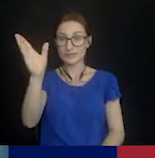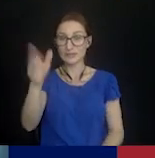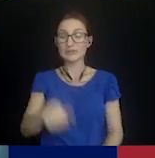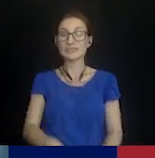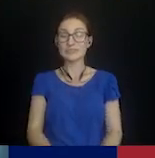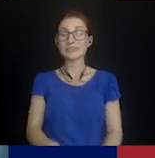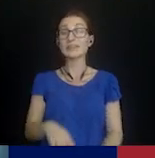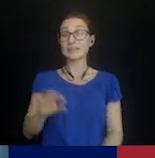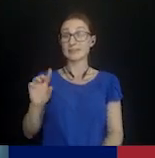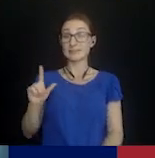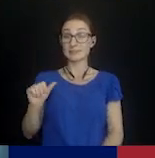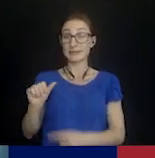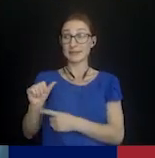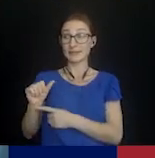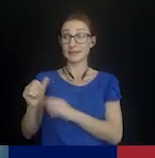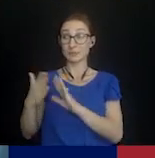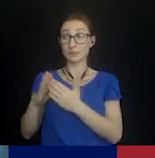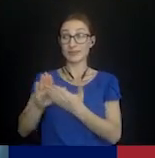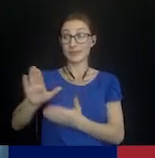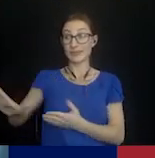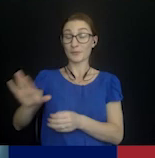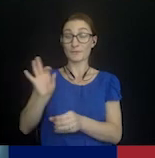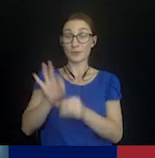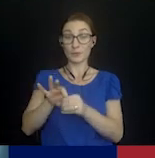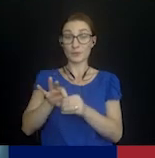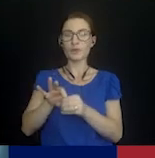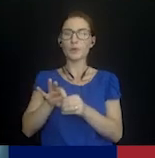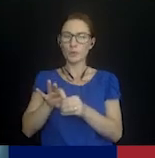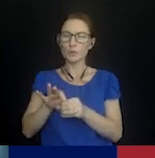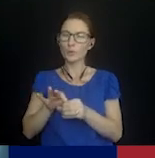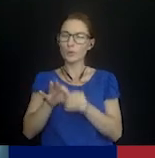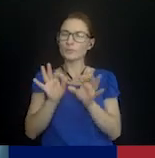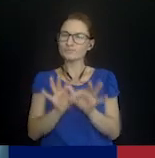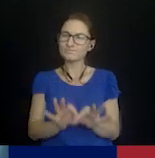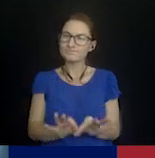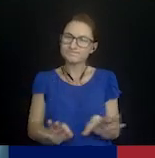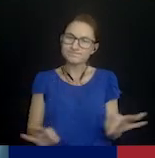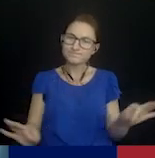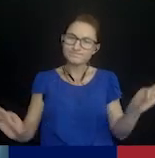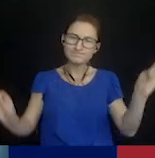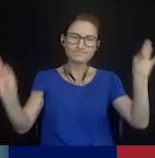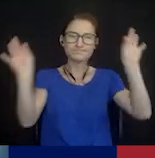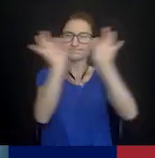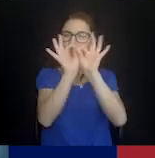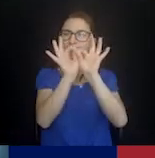the disability vote is extremely important.